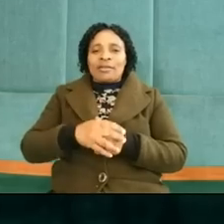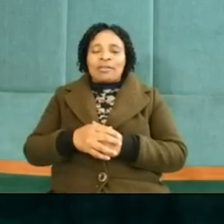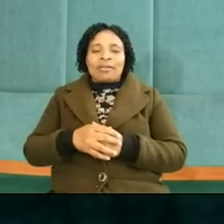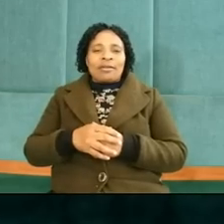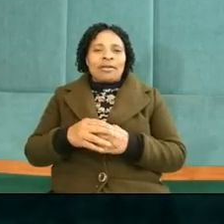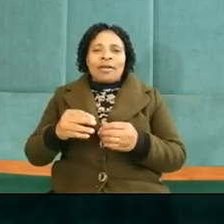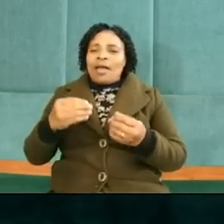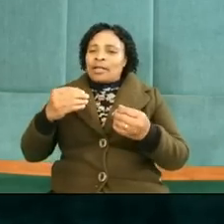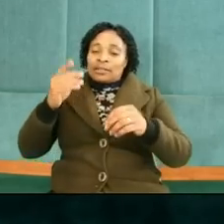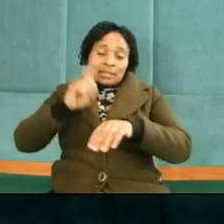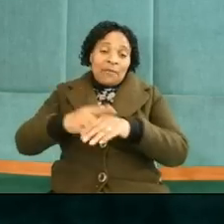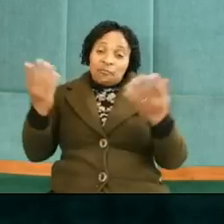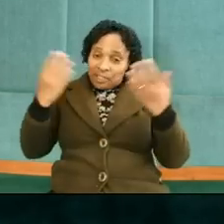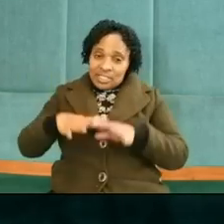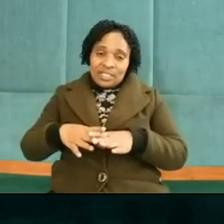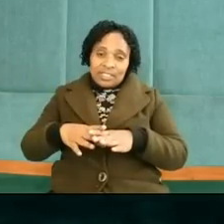Normal time is over.